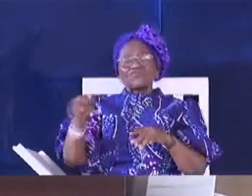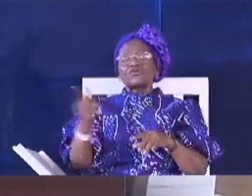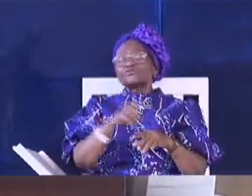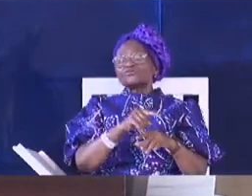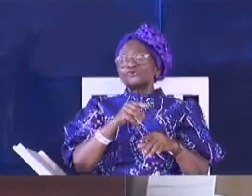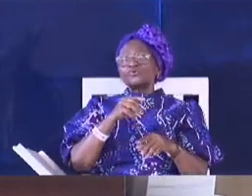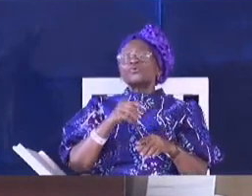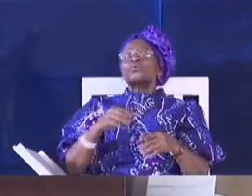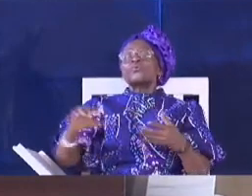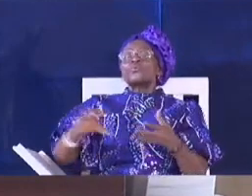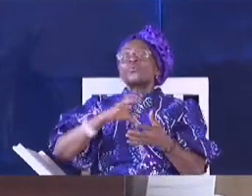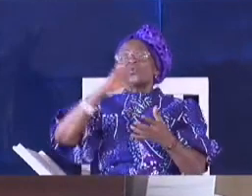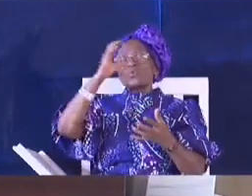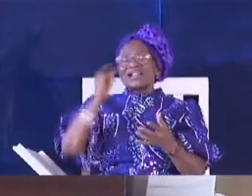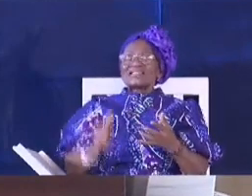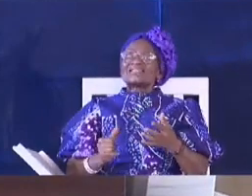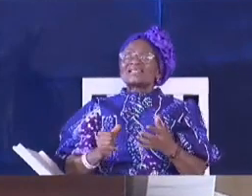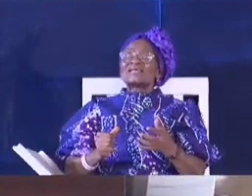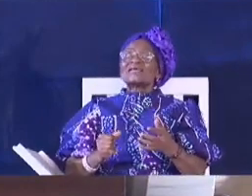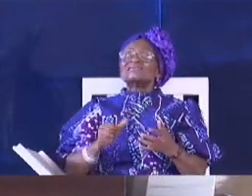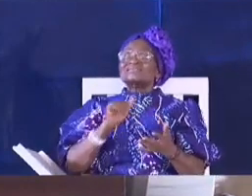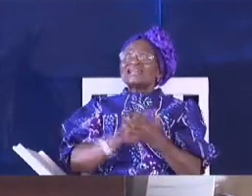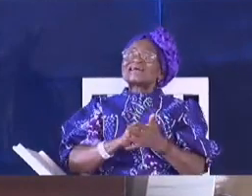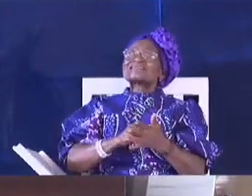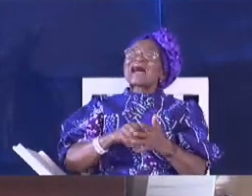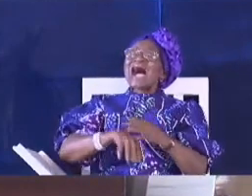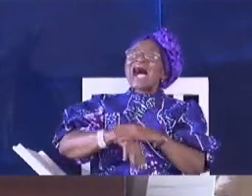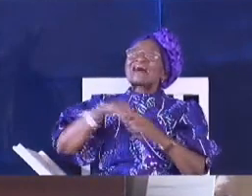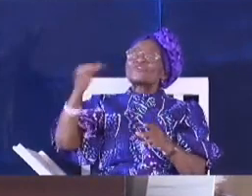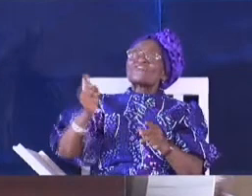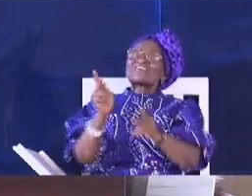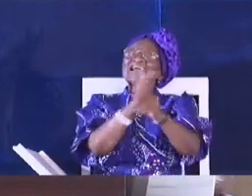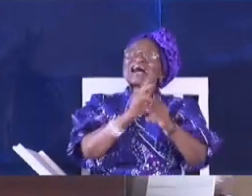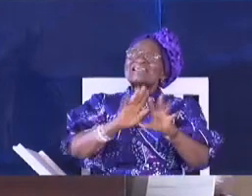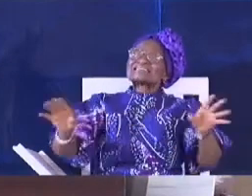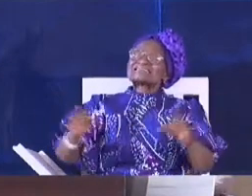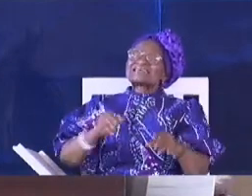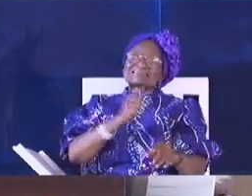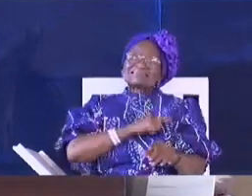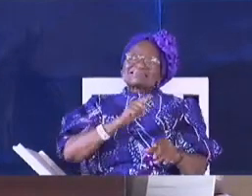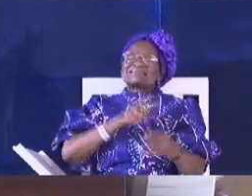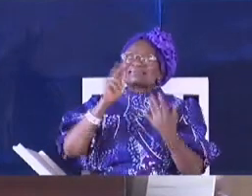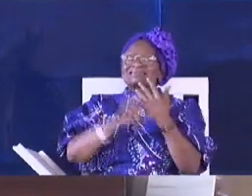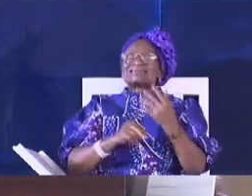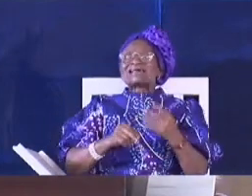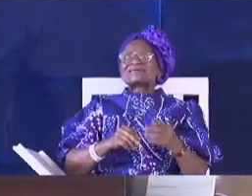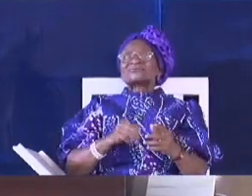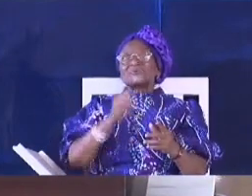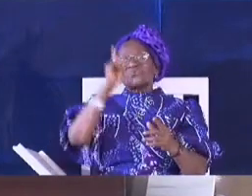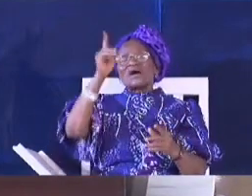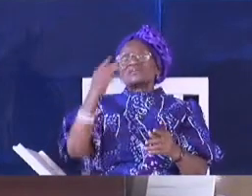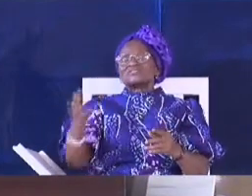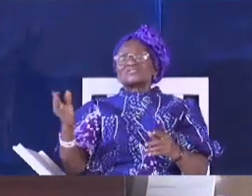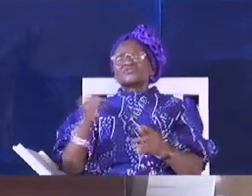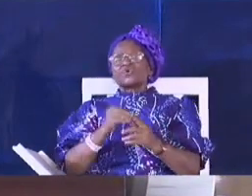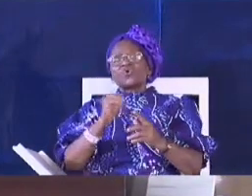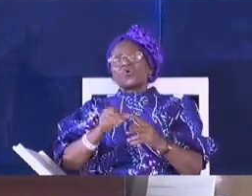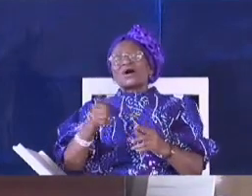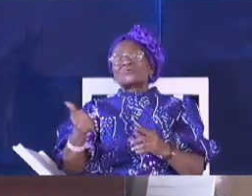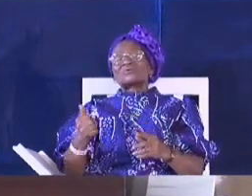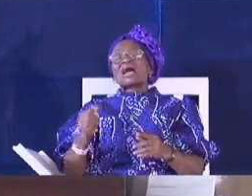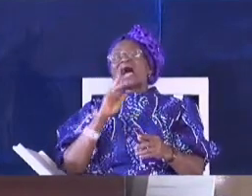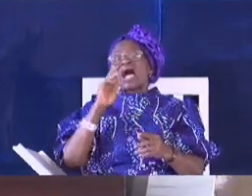well-being, that out of carelessness, out of laziness, out of one thing or the other, are already